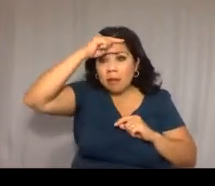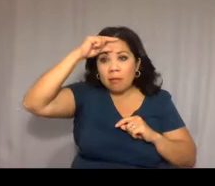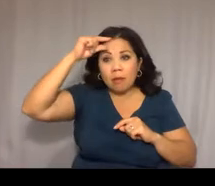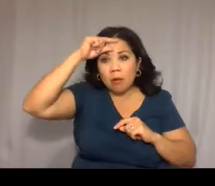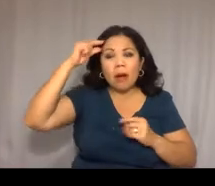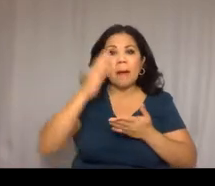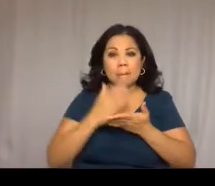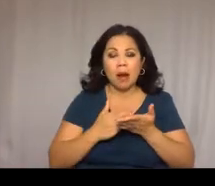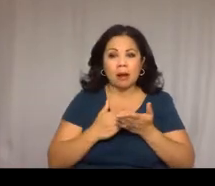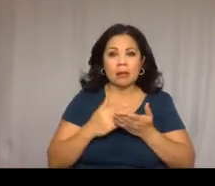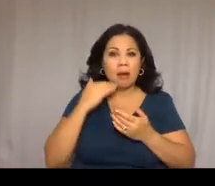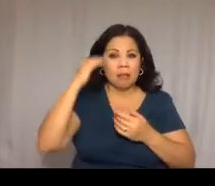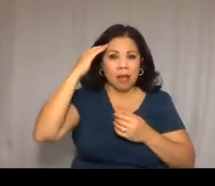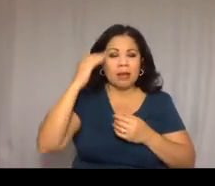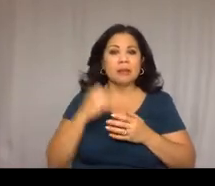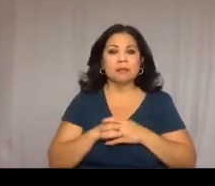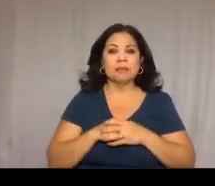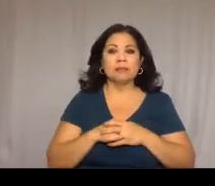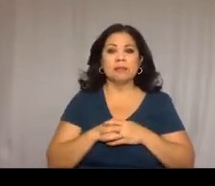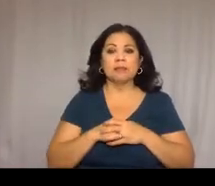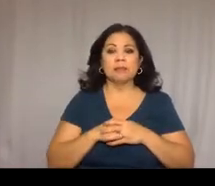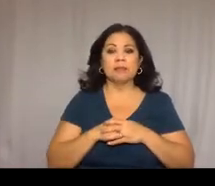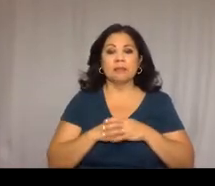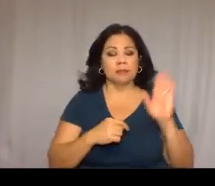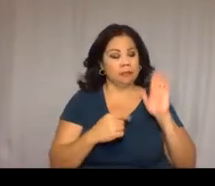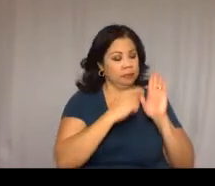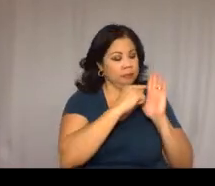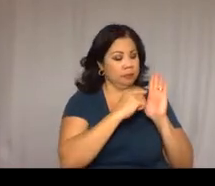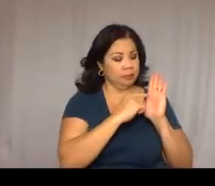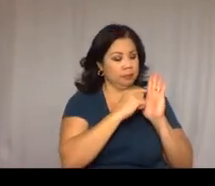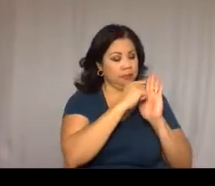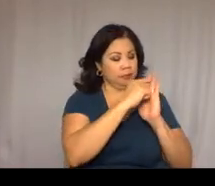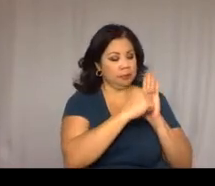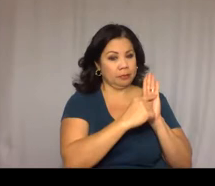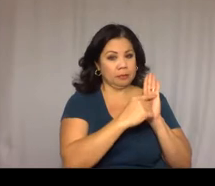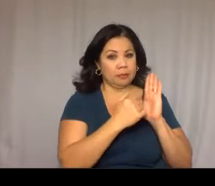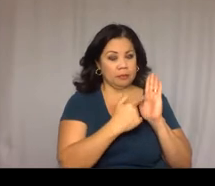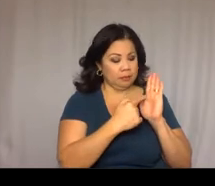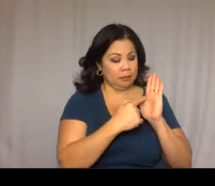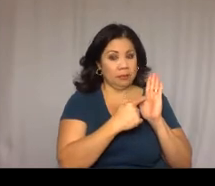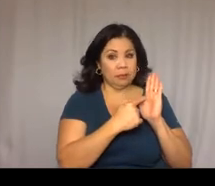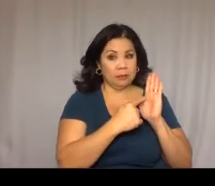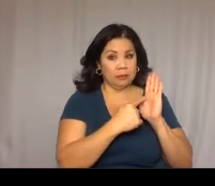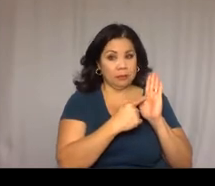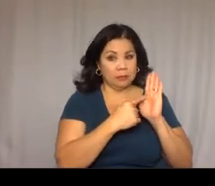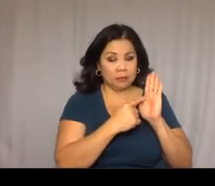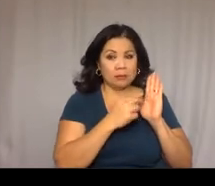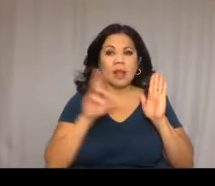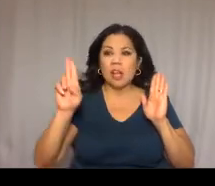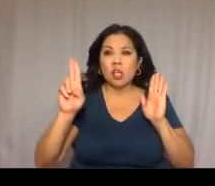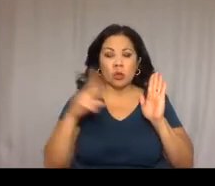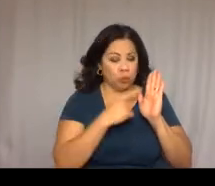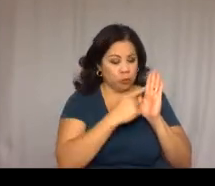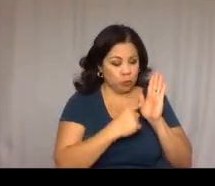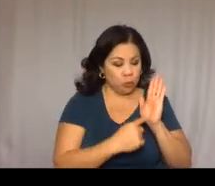next we're going to take our pencil and we're going to start where we left off at that same point, and this time you're going to make a U. So I'm